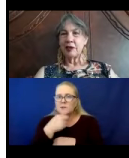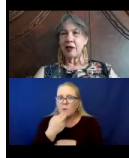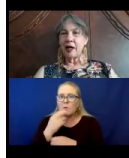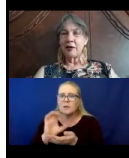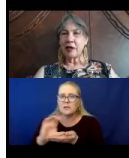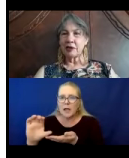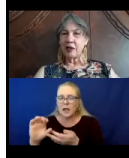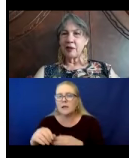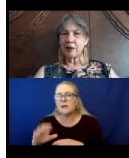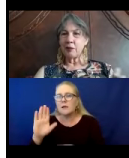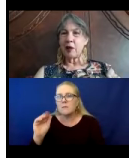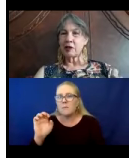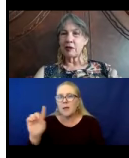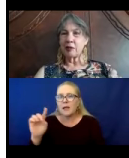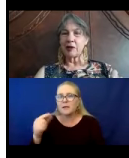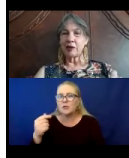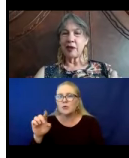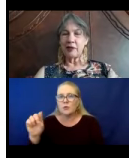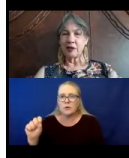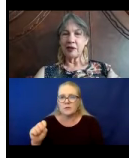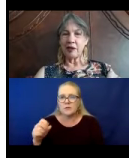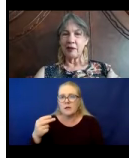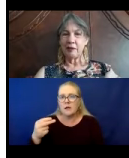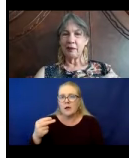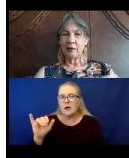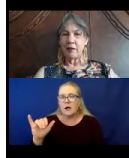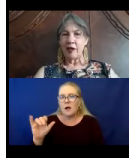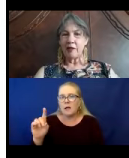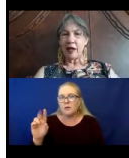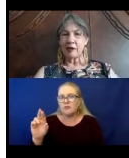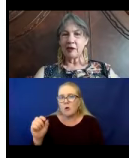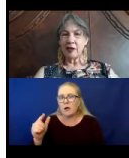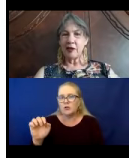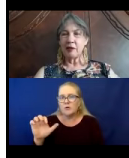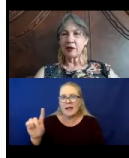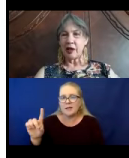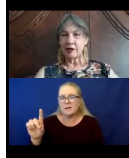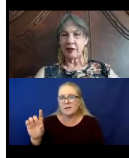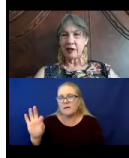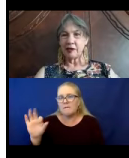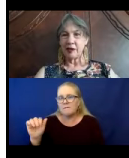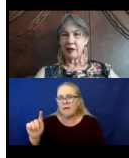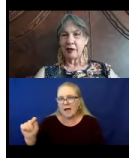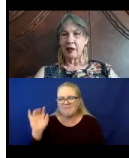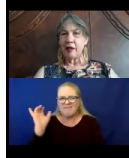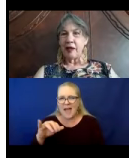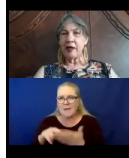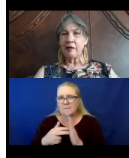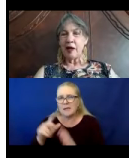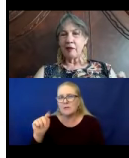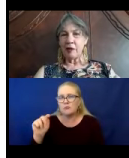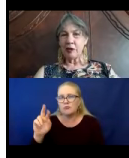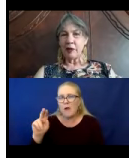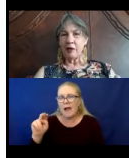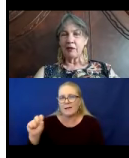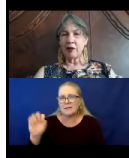says hydrogenated or partially hydrogenated fats, those are trans fats, and any